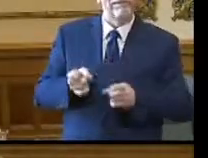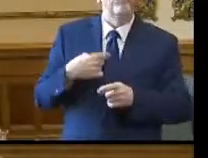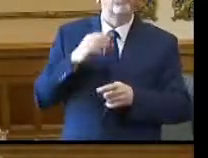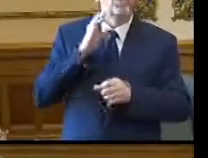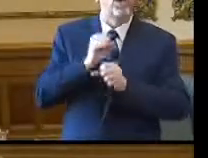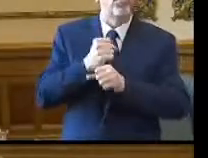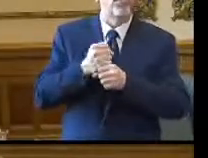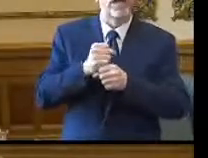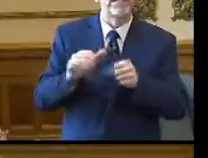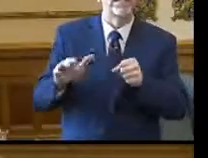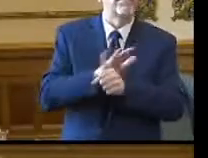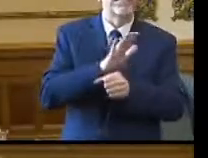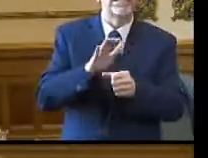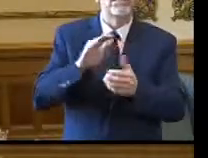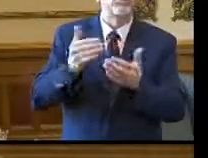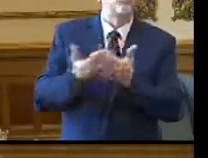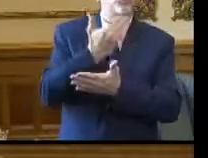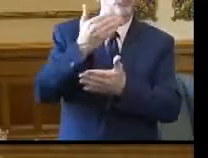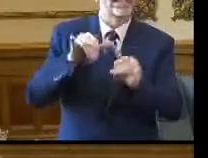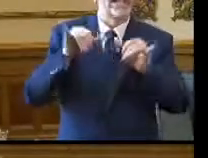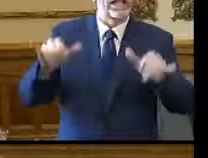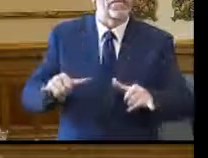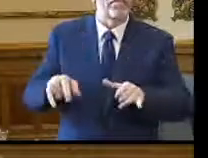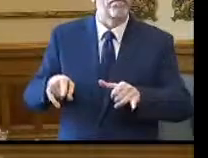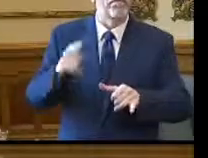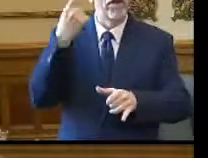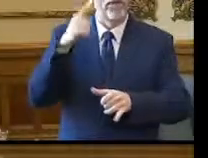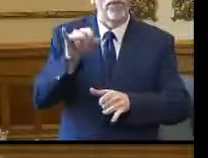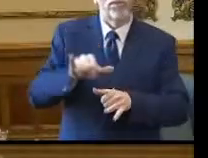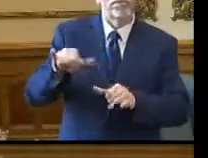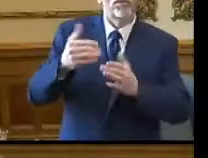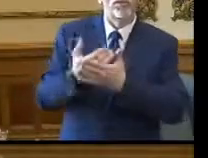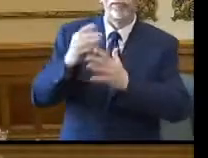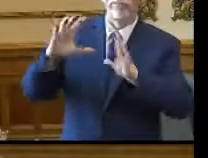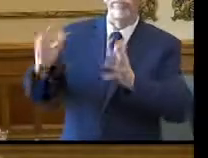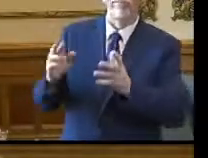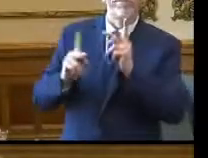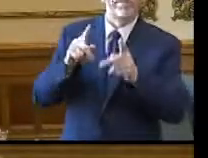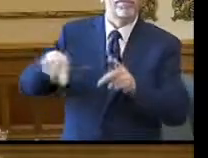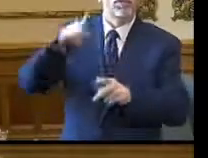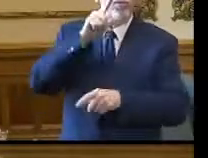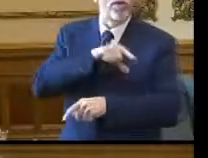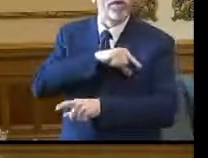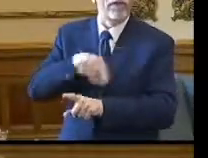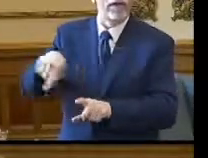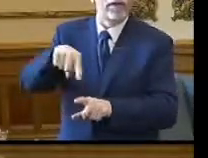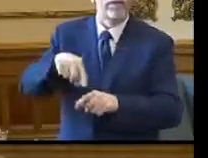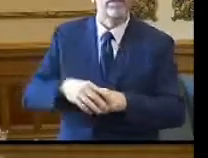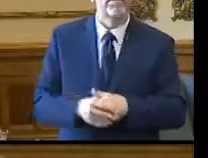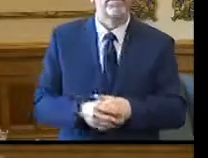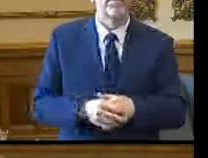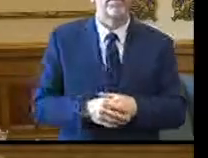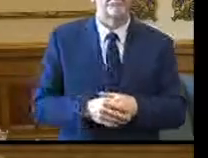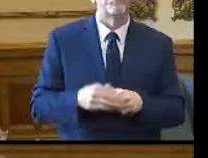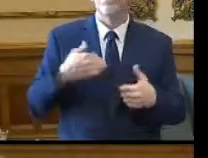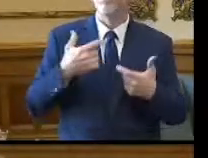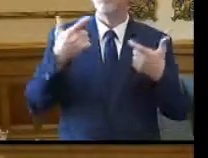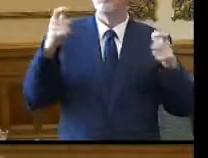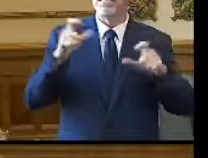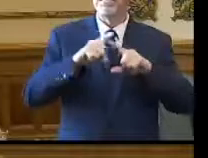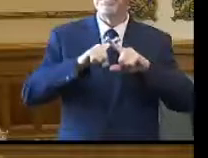create entirely new systems to cover this new class of eligible workers. There's a huge